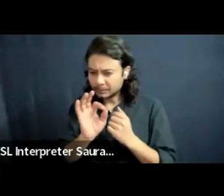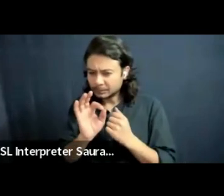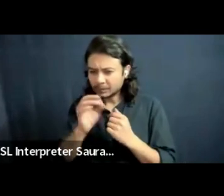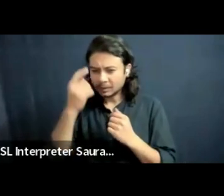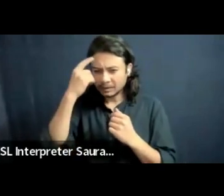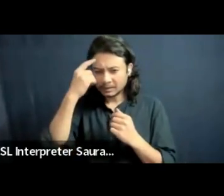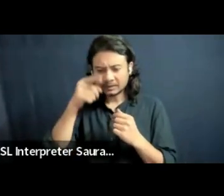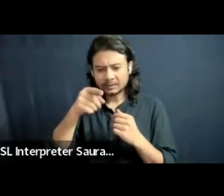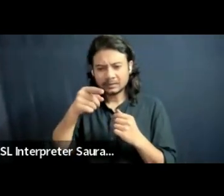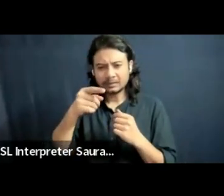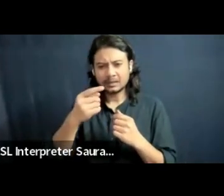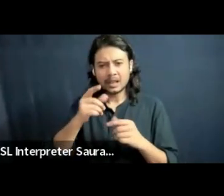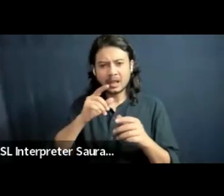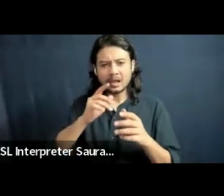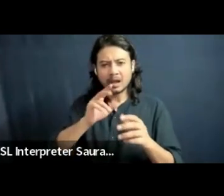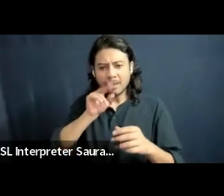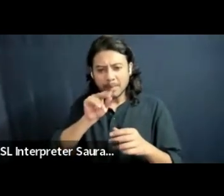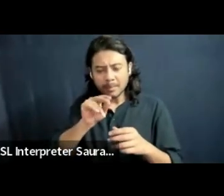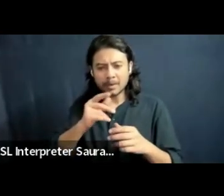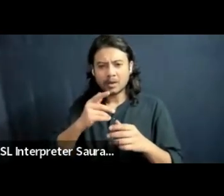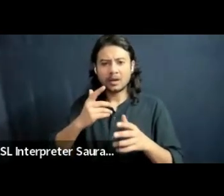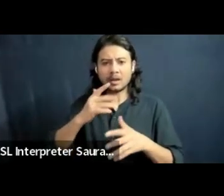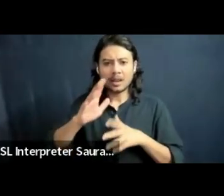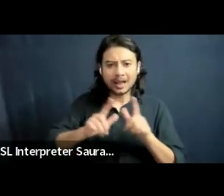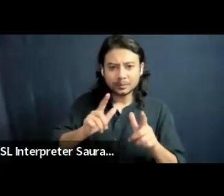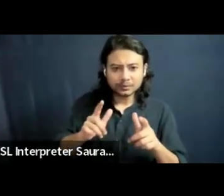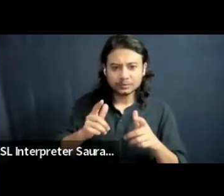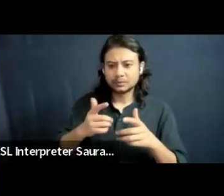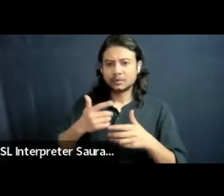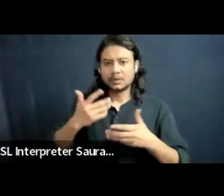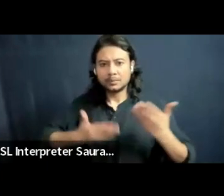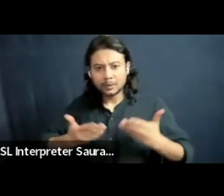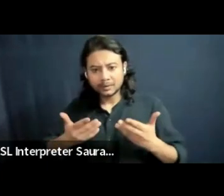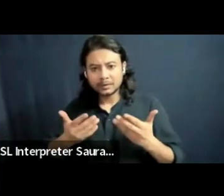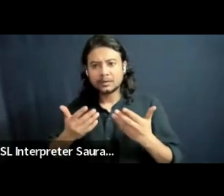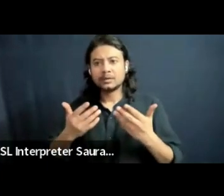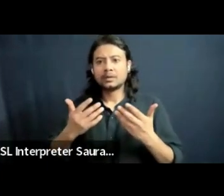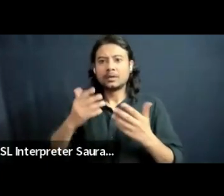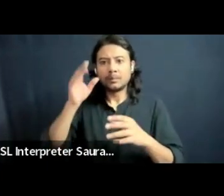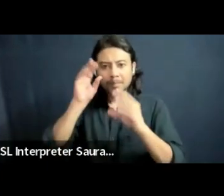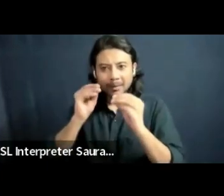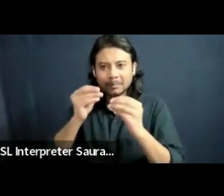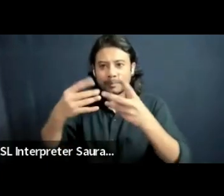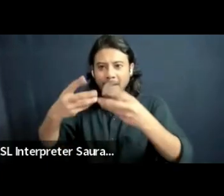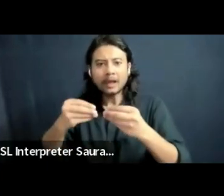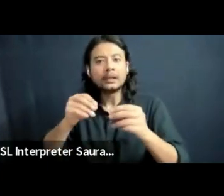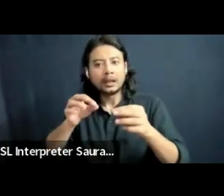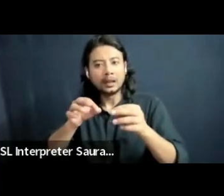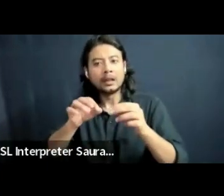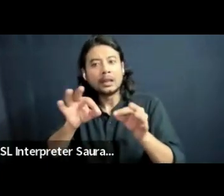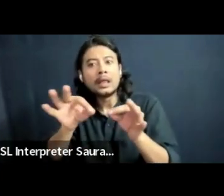delays will be living hidden lives and may not be identified.